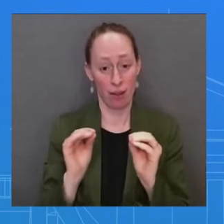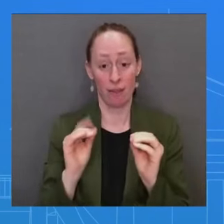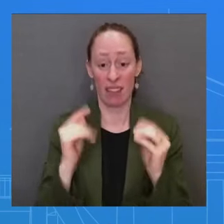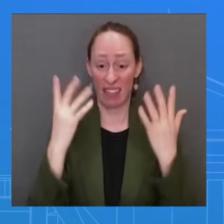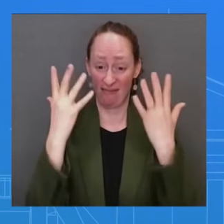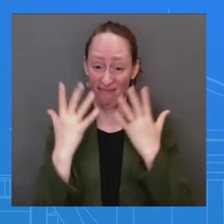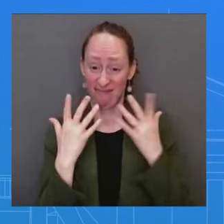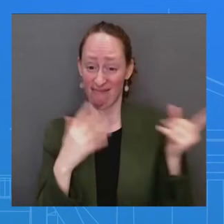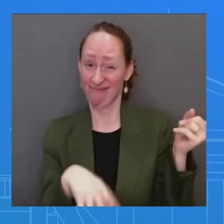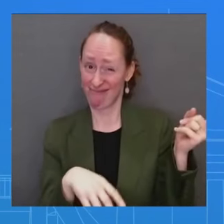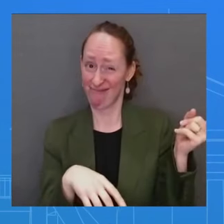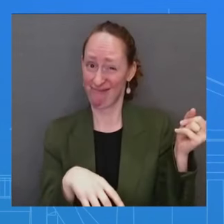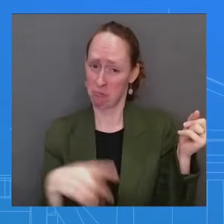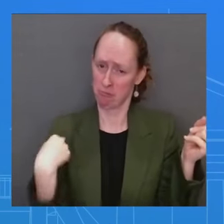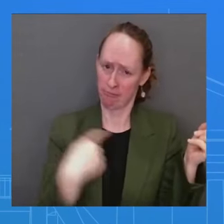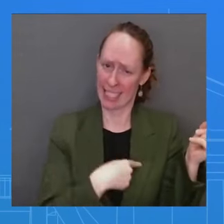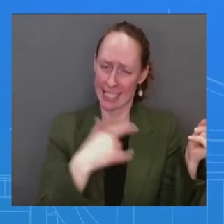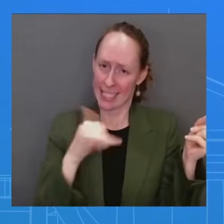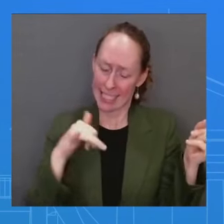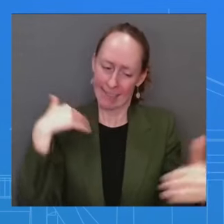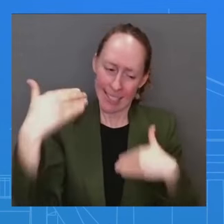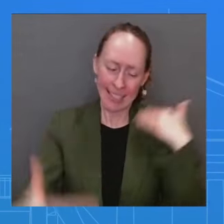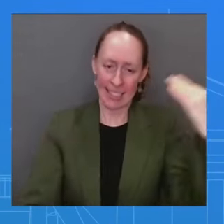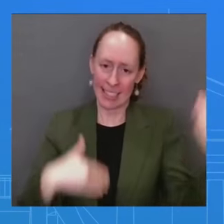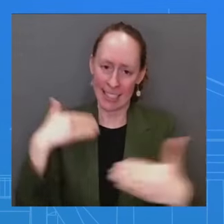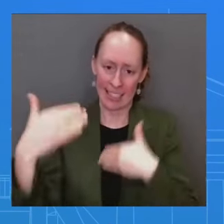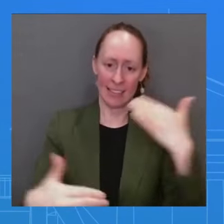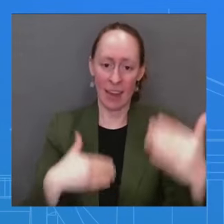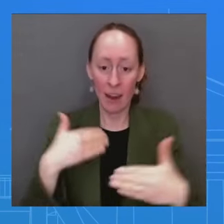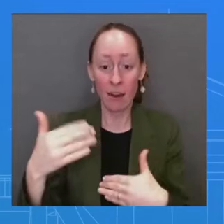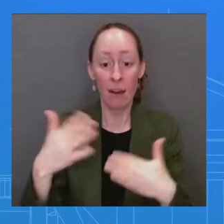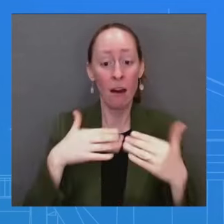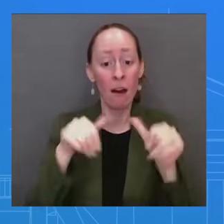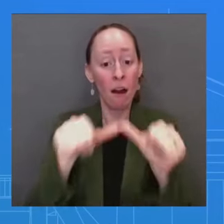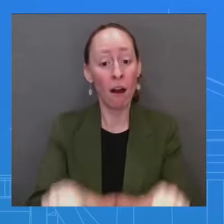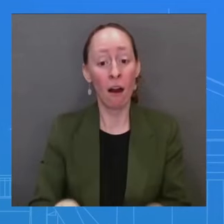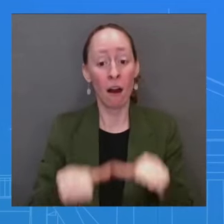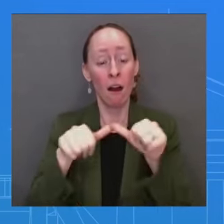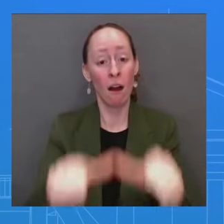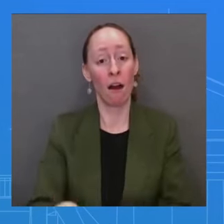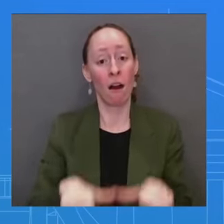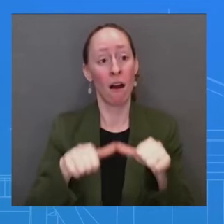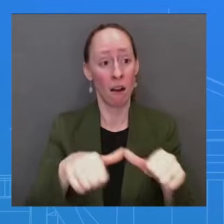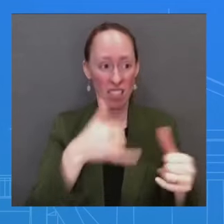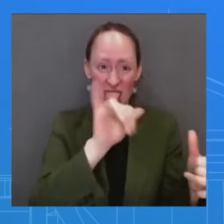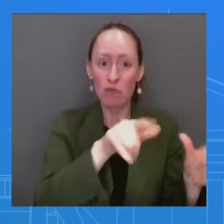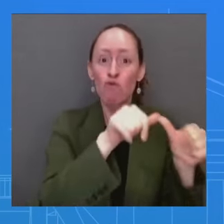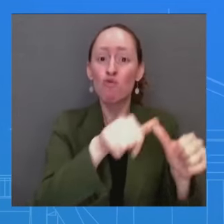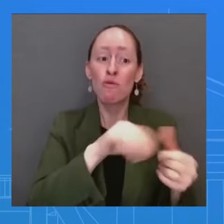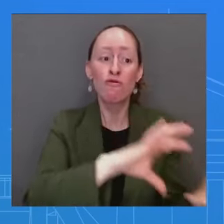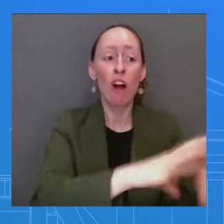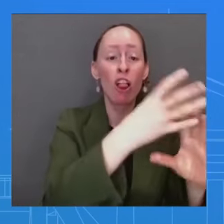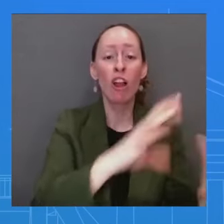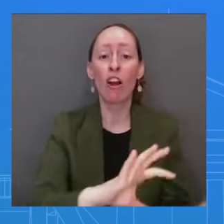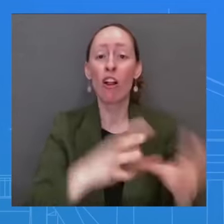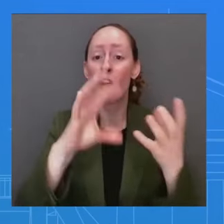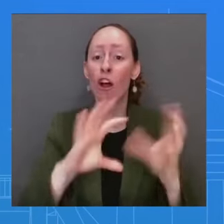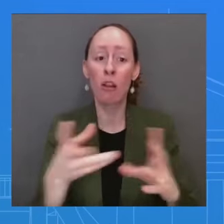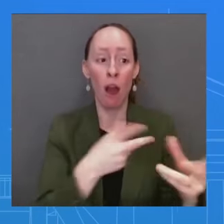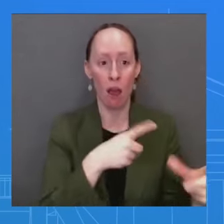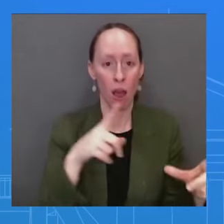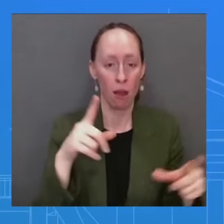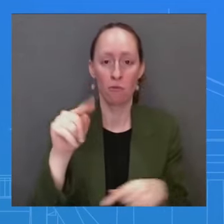3 years, failing to condemn or discourage criminal violence, especially after dangerous conspiracies and violent rhetoric have